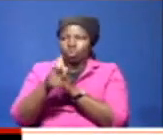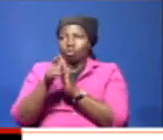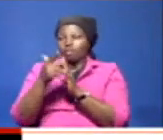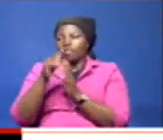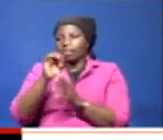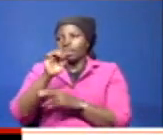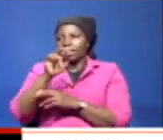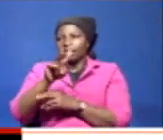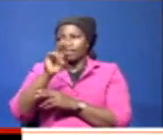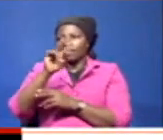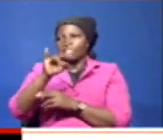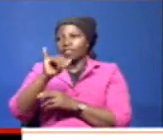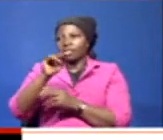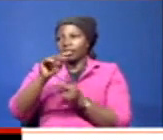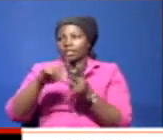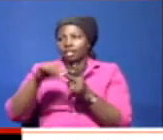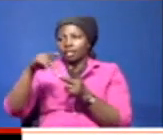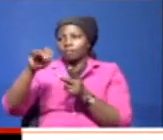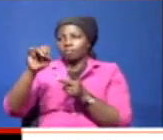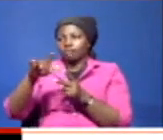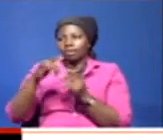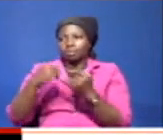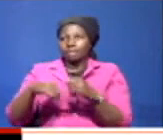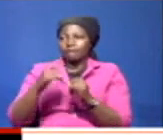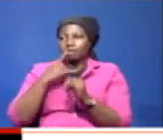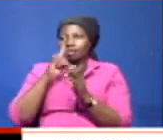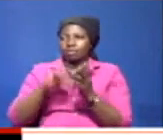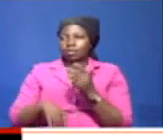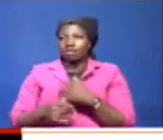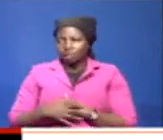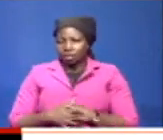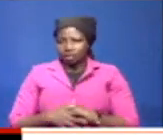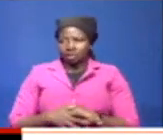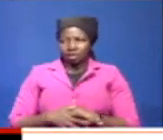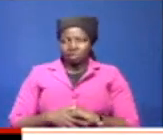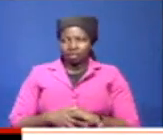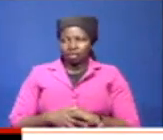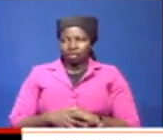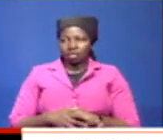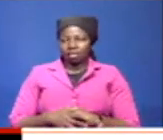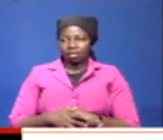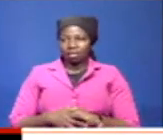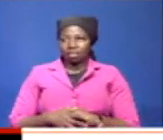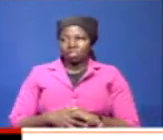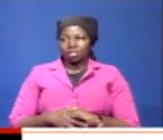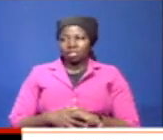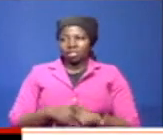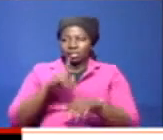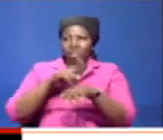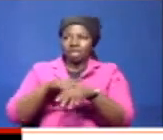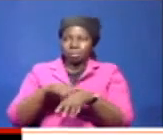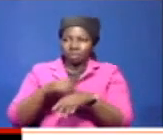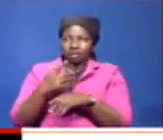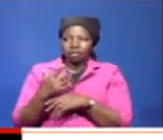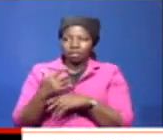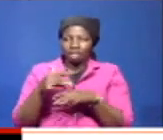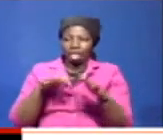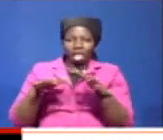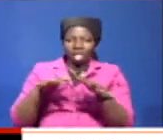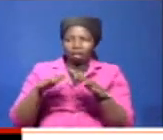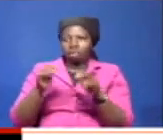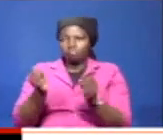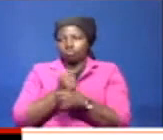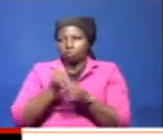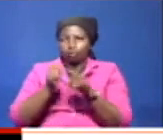to tell him, put your foot down in the fesh dust. Because, when you're in the fesh, you can't slow down.